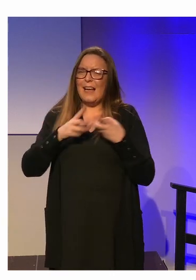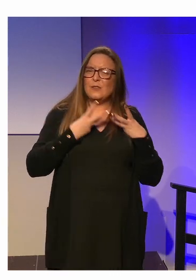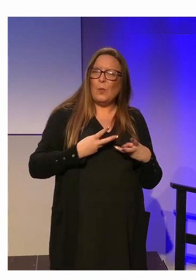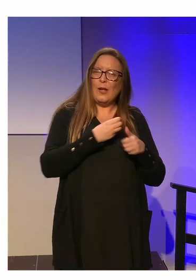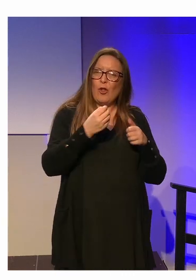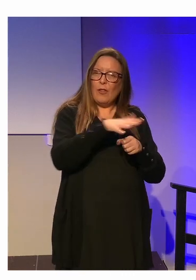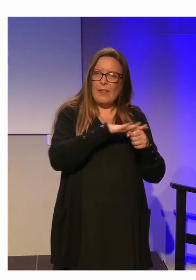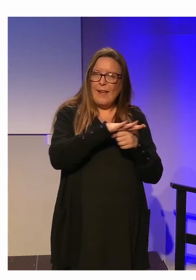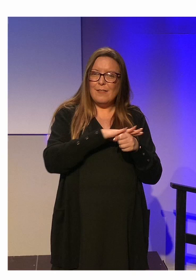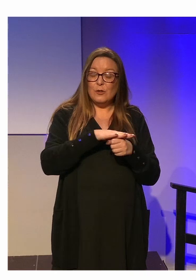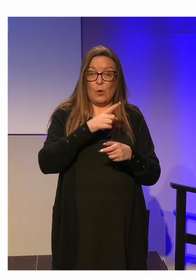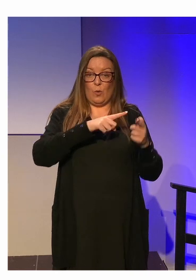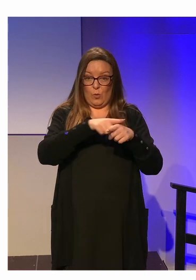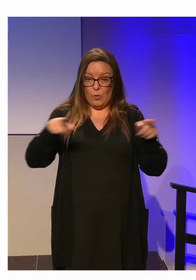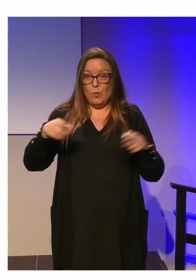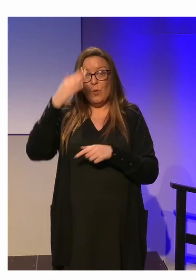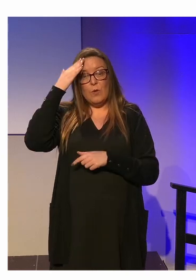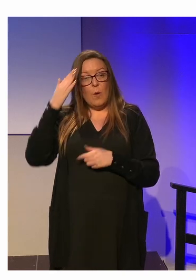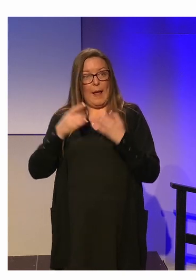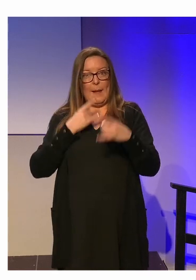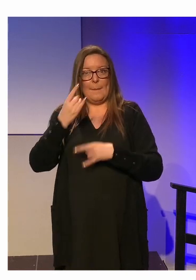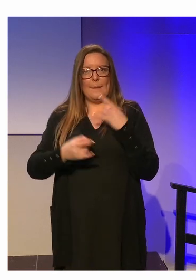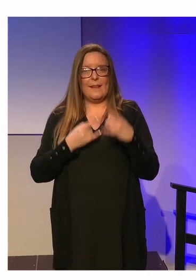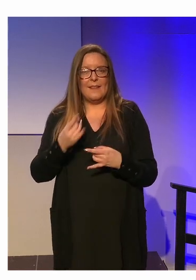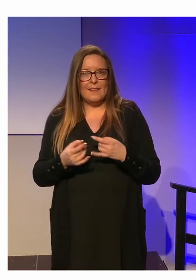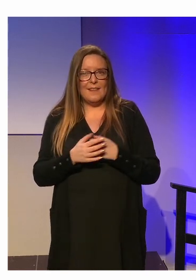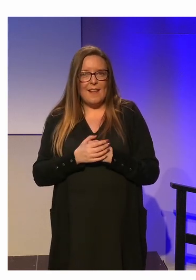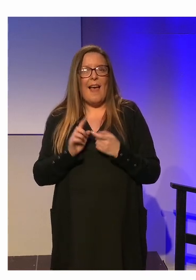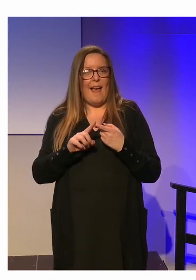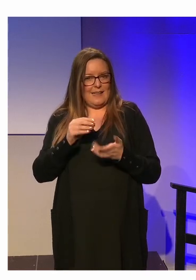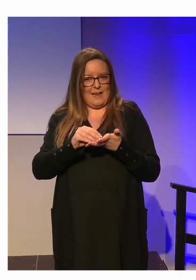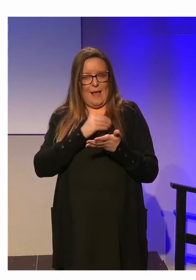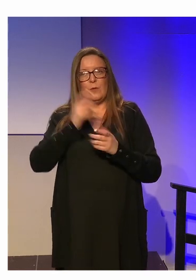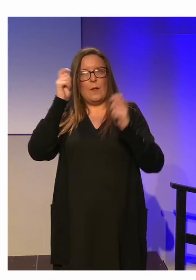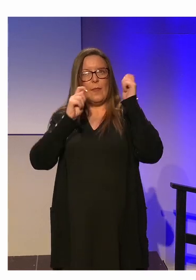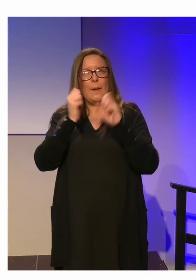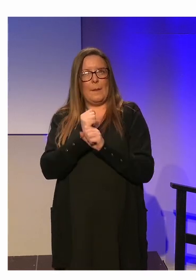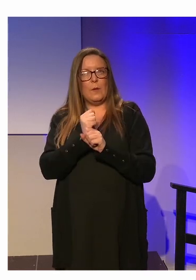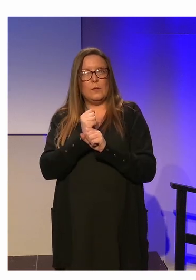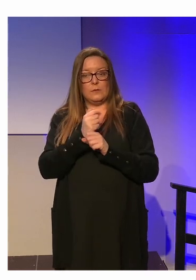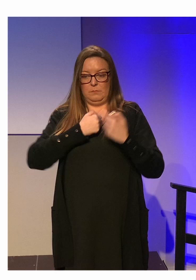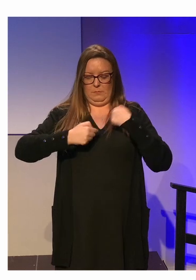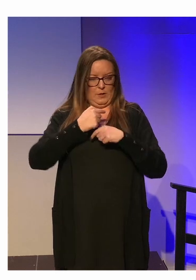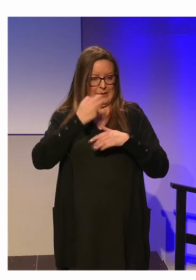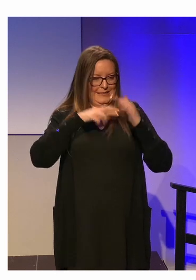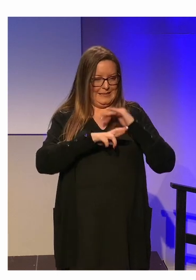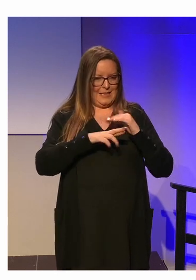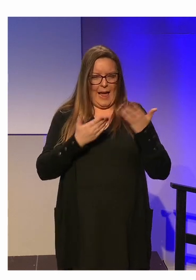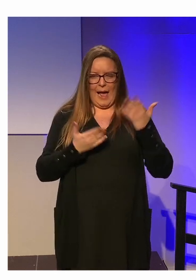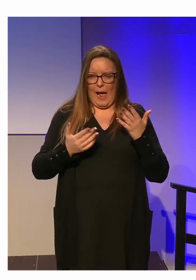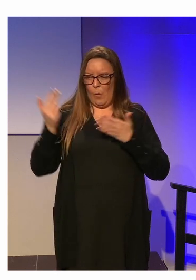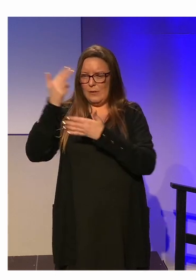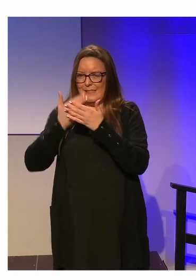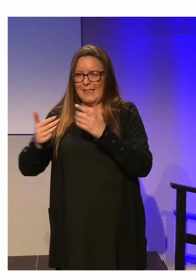you know that that is completely happening. And we have to be thinking about that as we're educators and designing the environment.